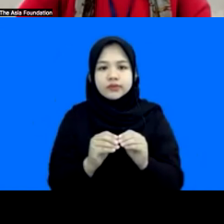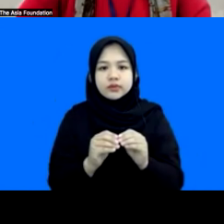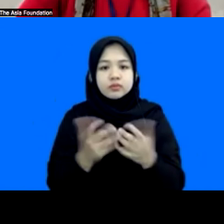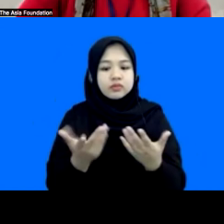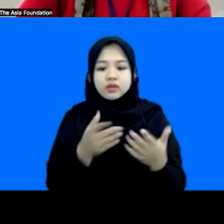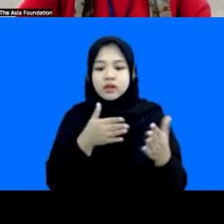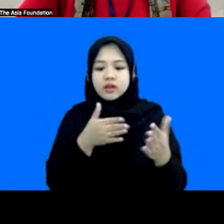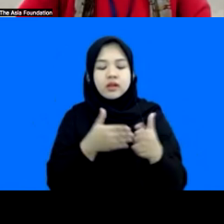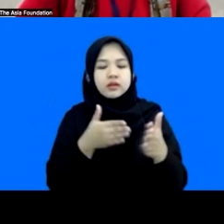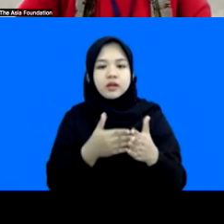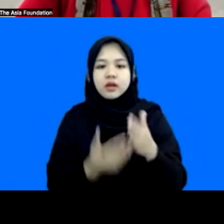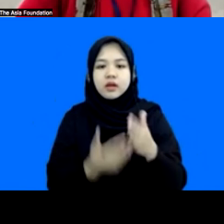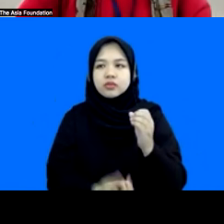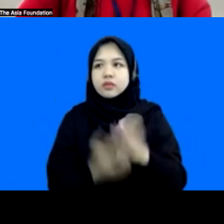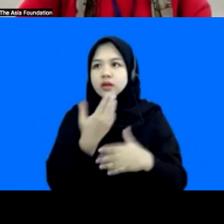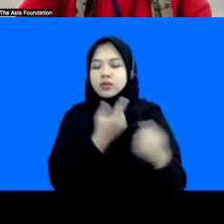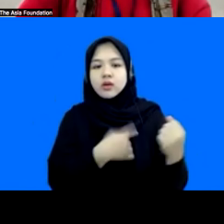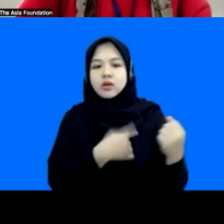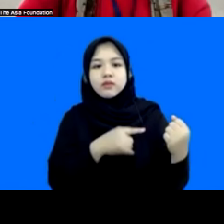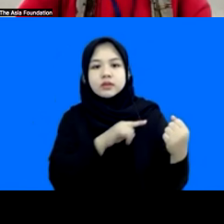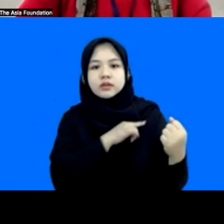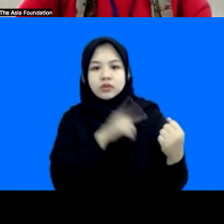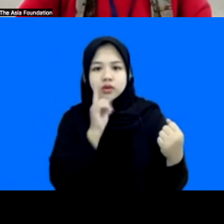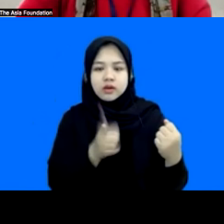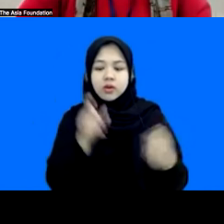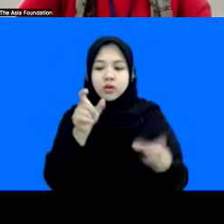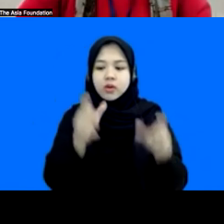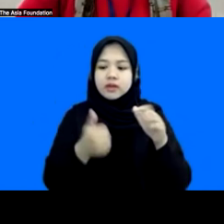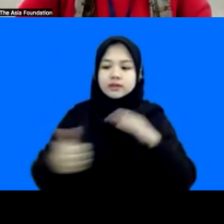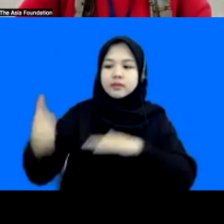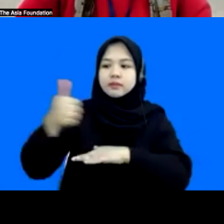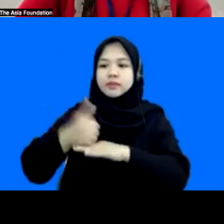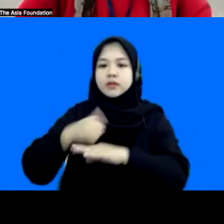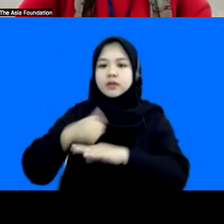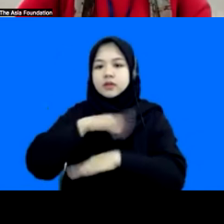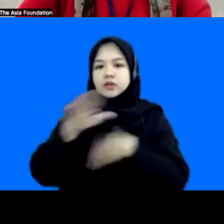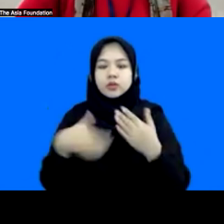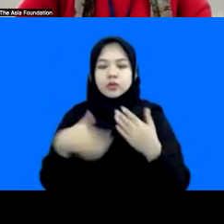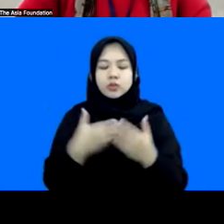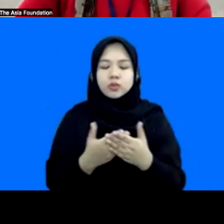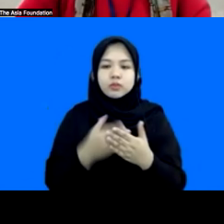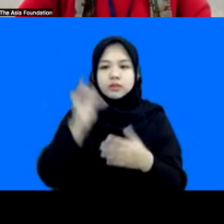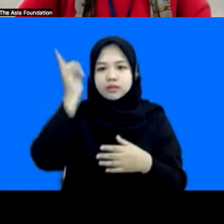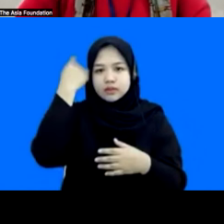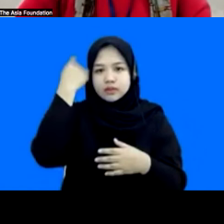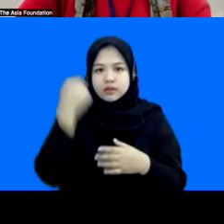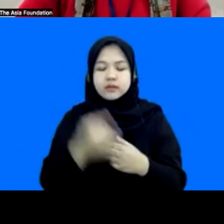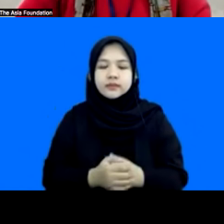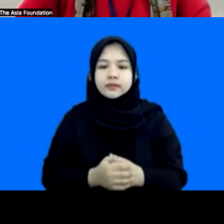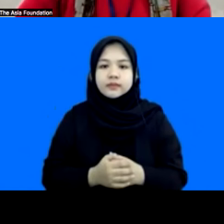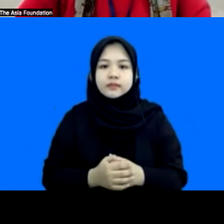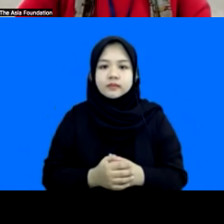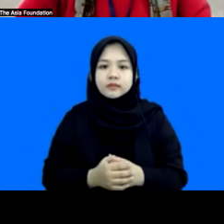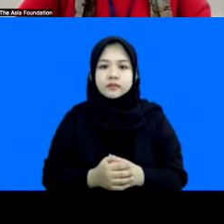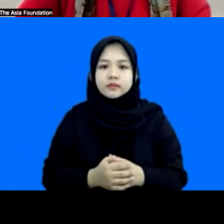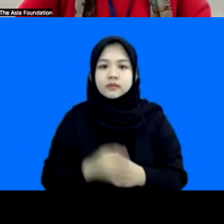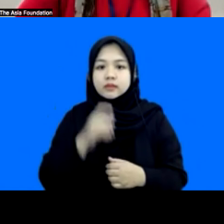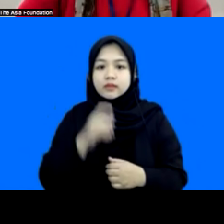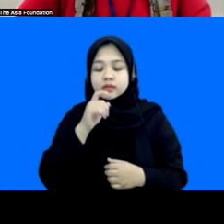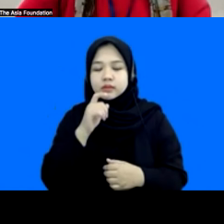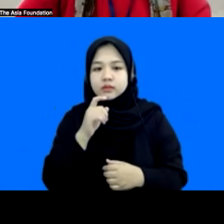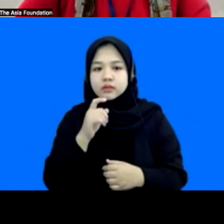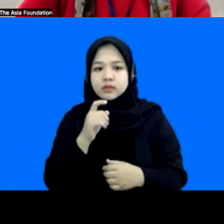and capacity challenges, there are reform champions across government departments. Like Ba Muhammad Ramdhan Pamanto,